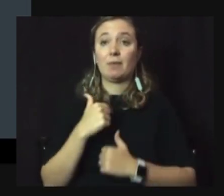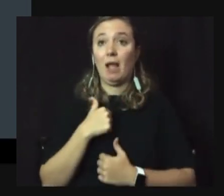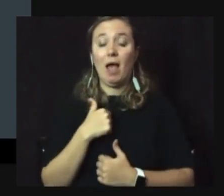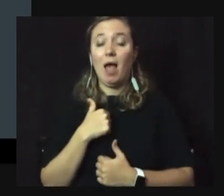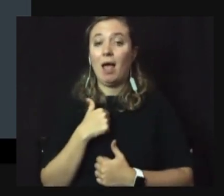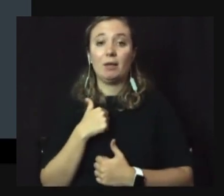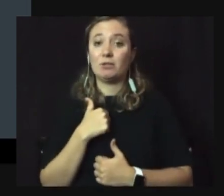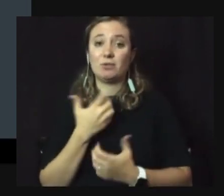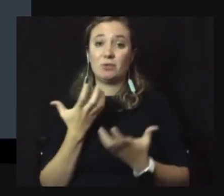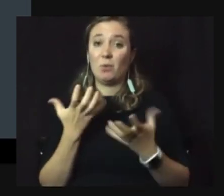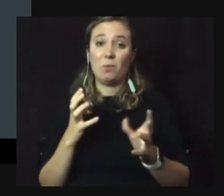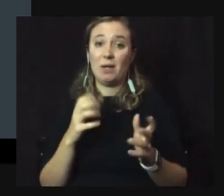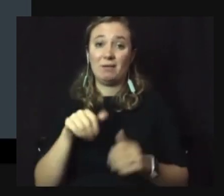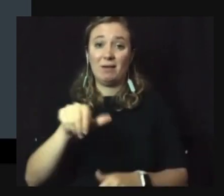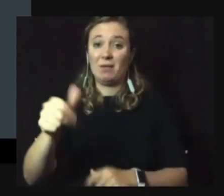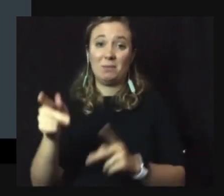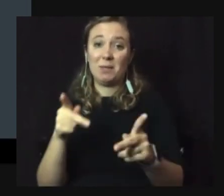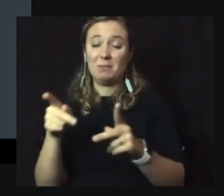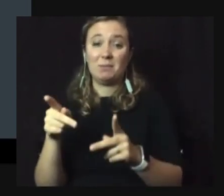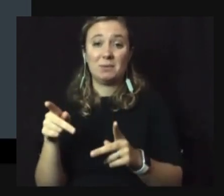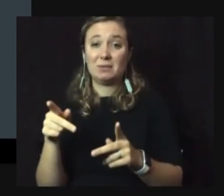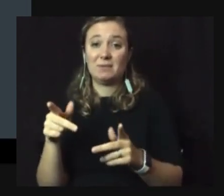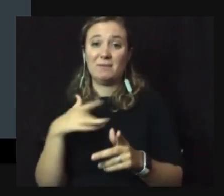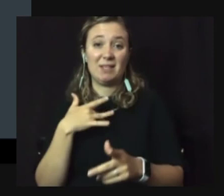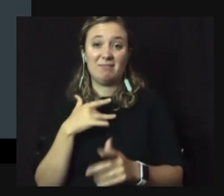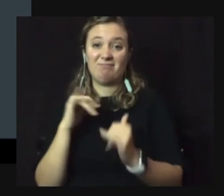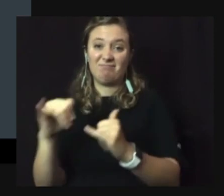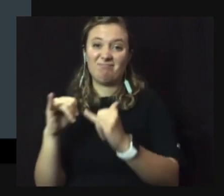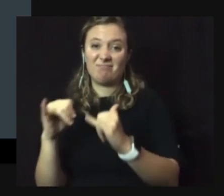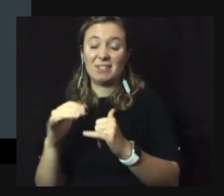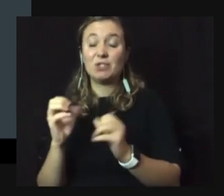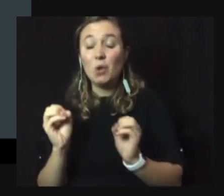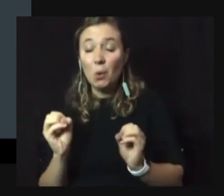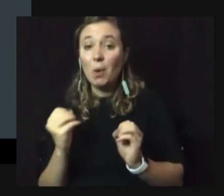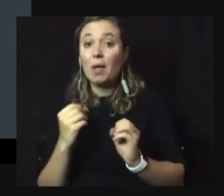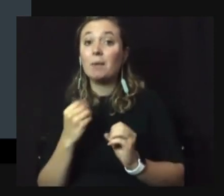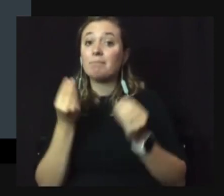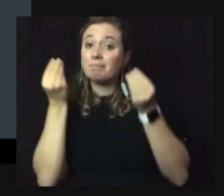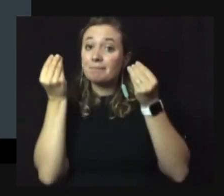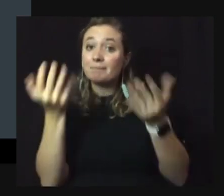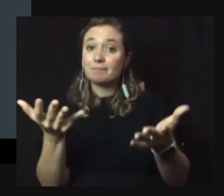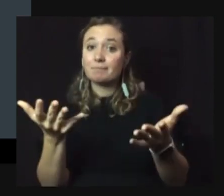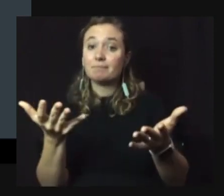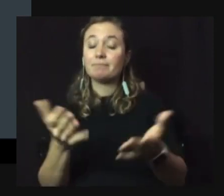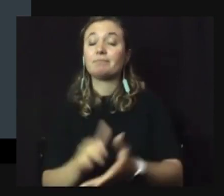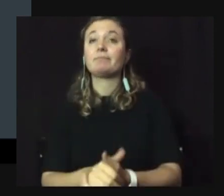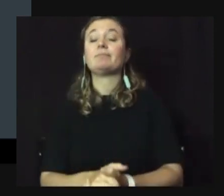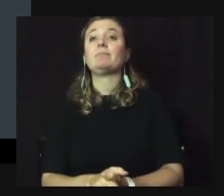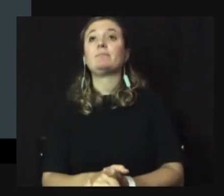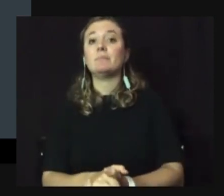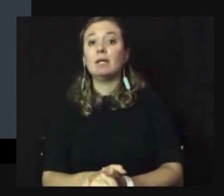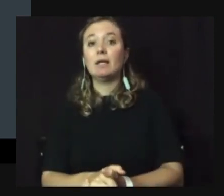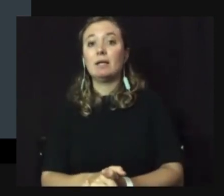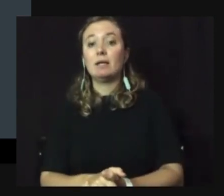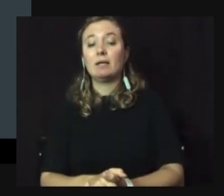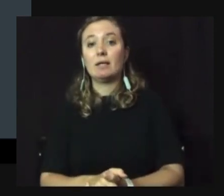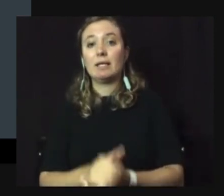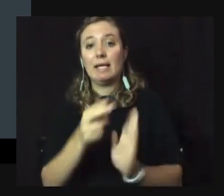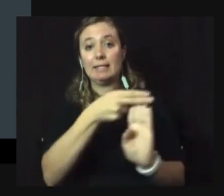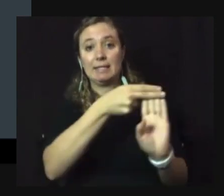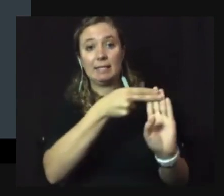wish that on any individual. And so I would say that a